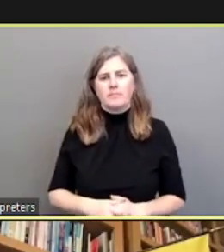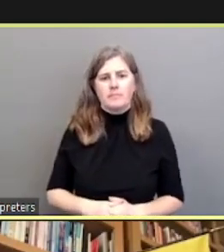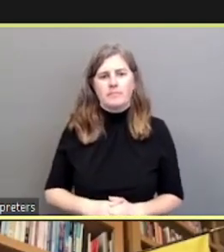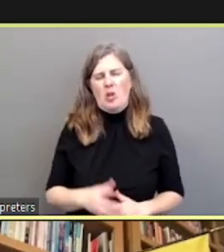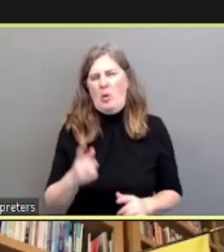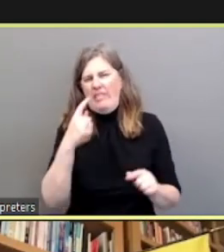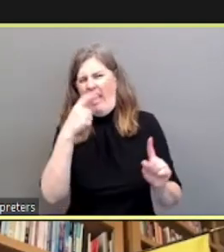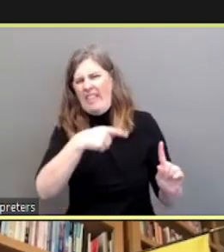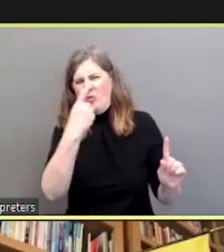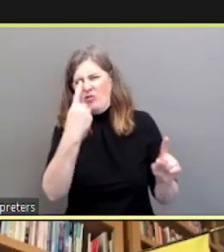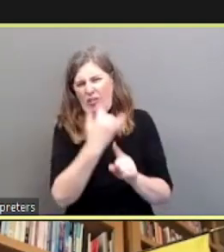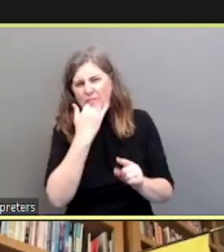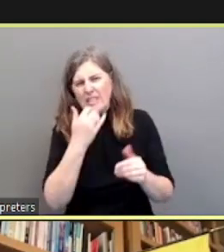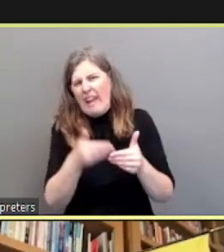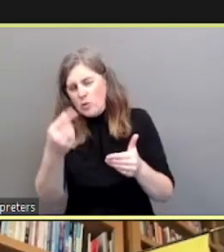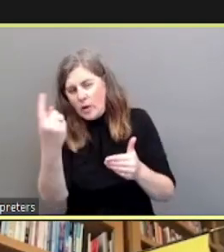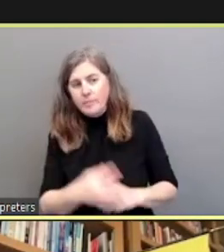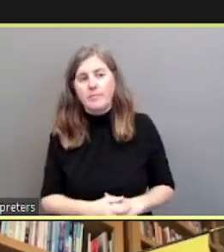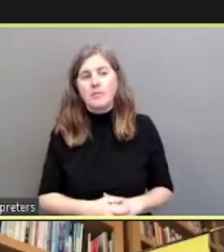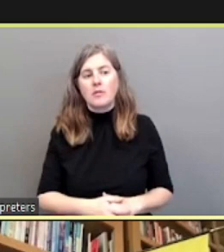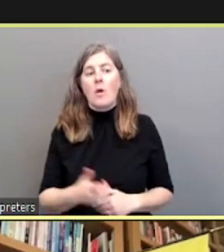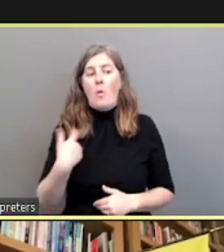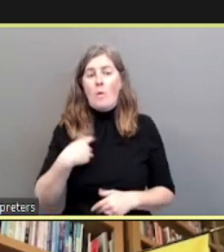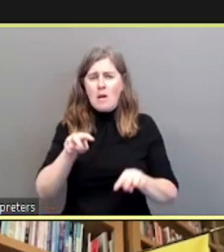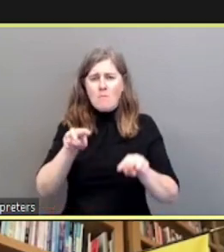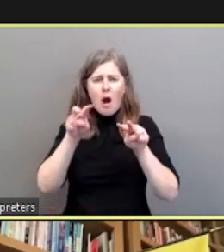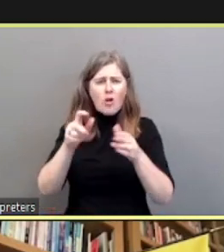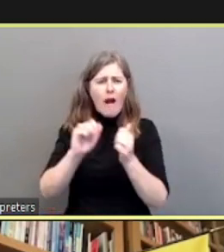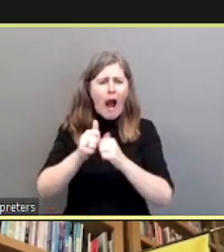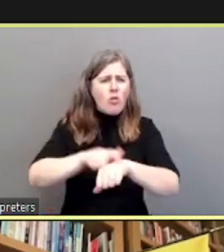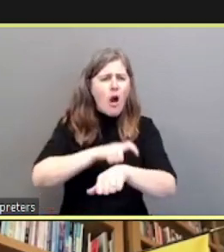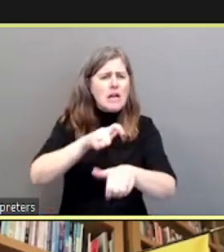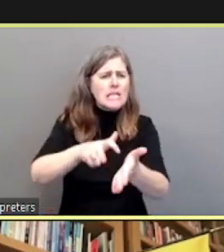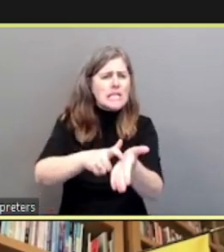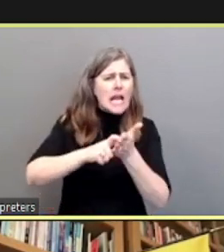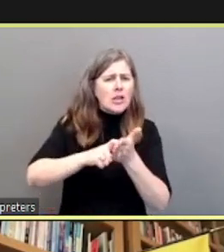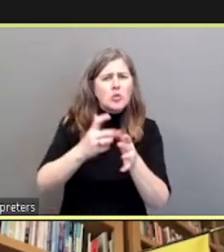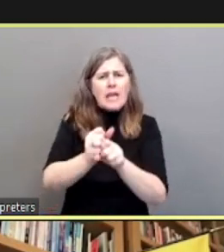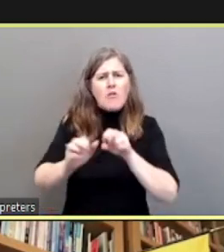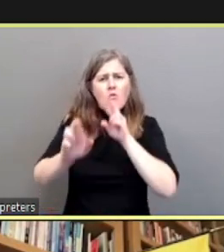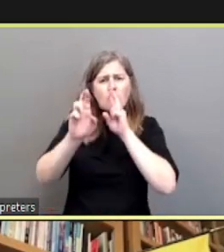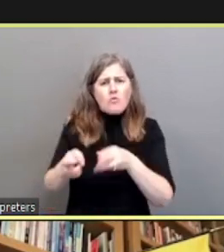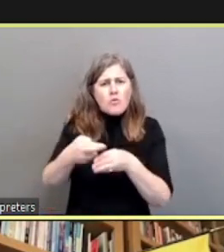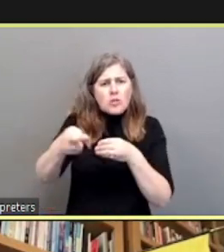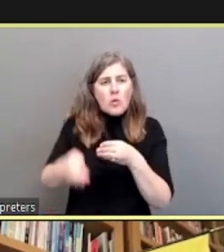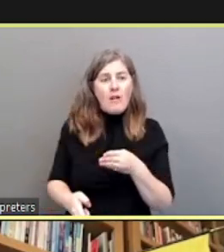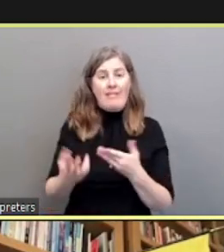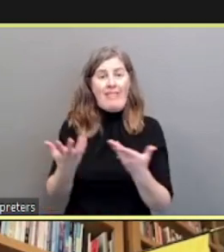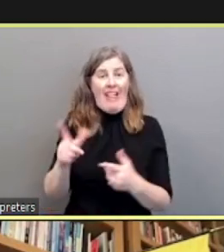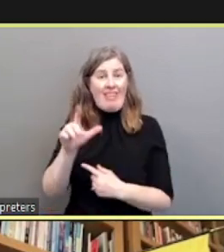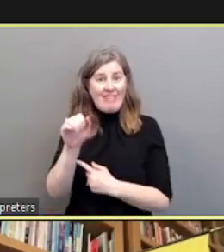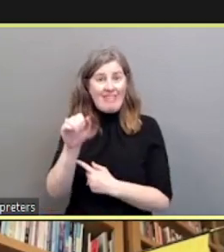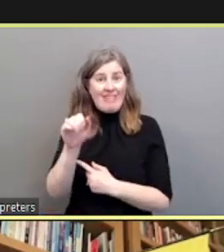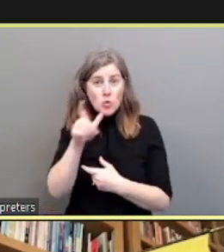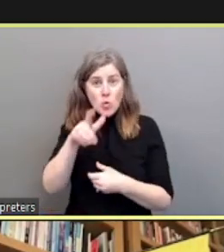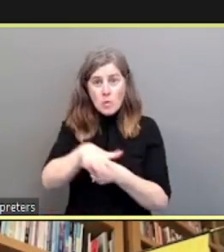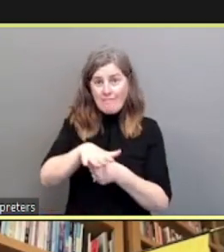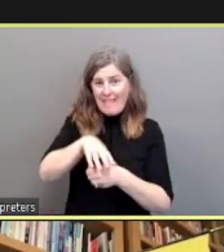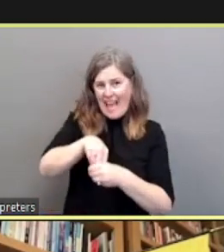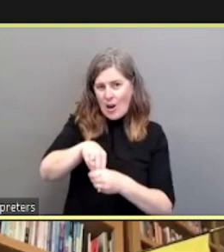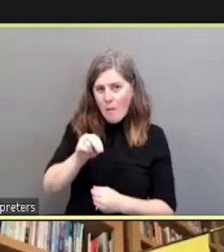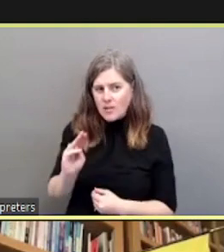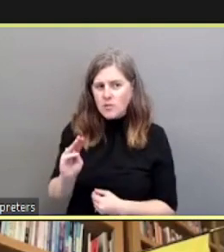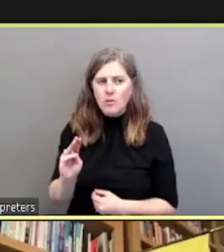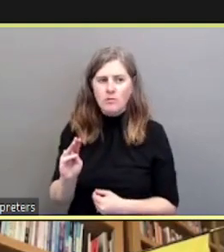So in this slide, just we do monitor turnaround times. We expect our in-state labs, which are